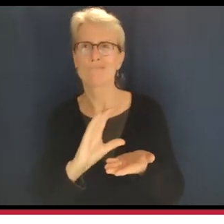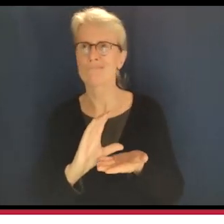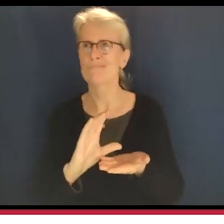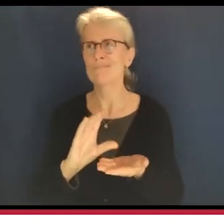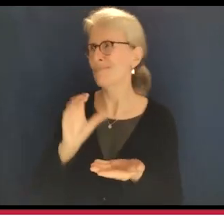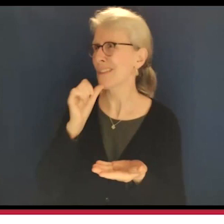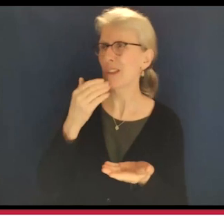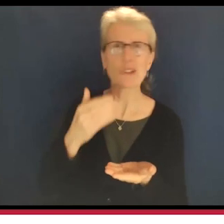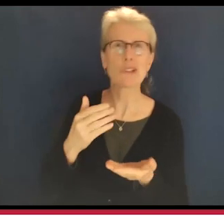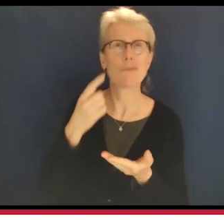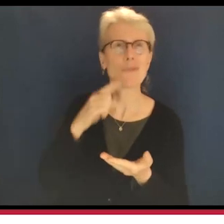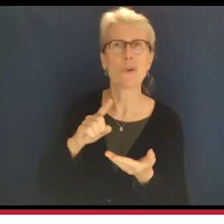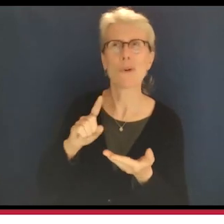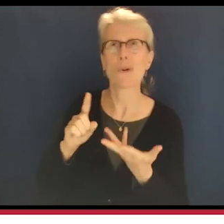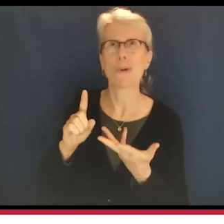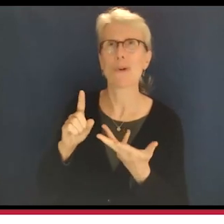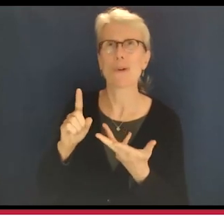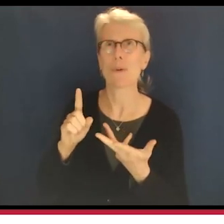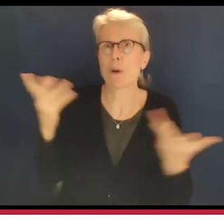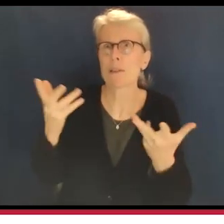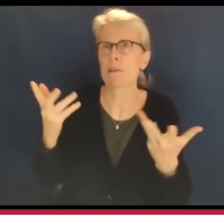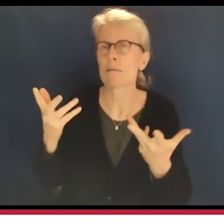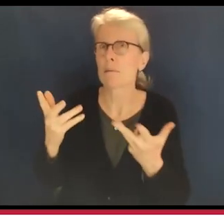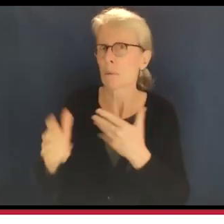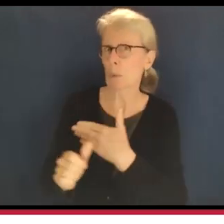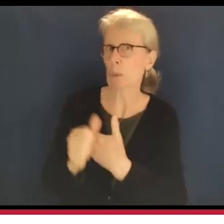funds, that this was risking his